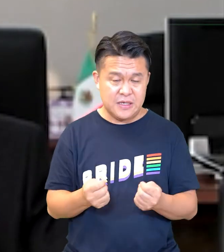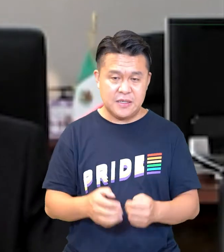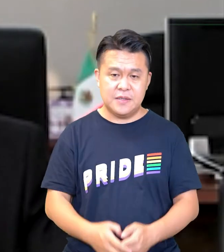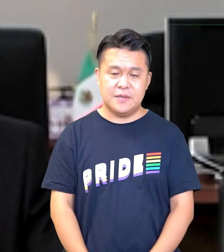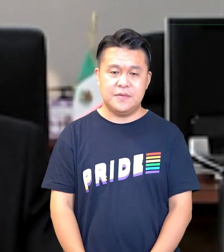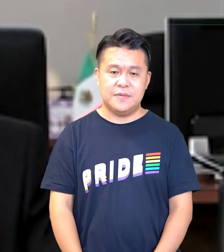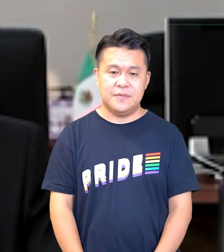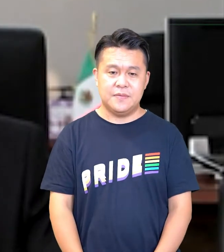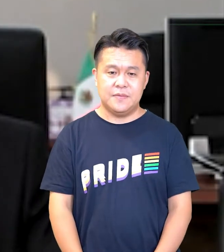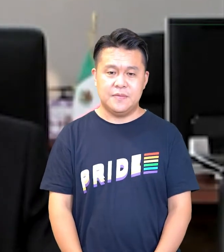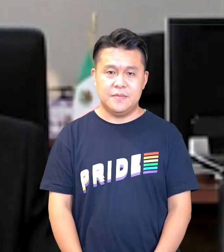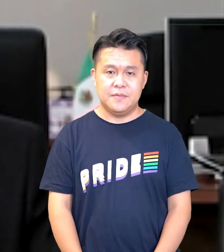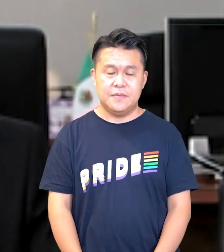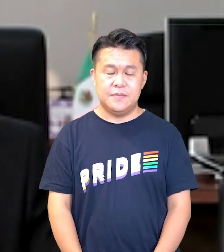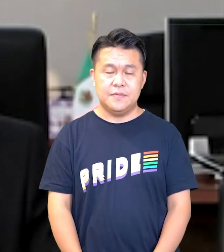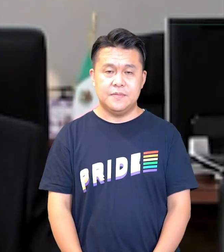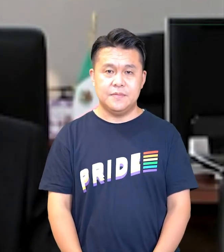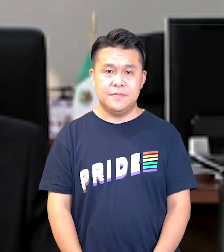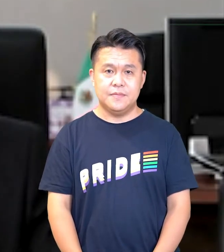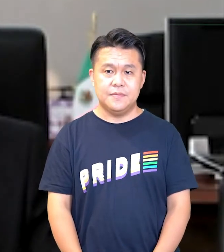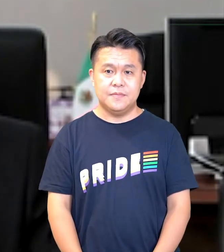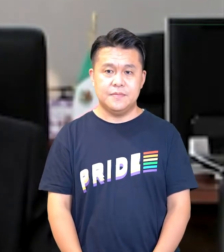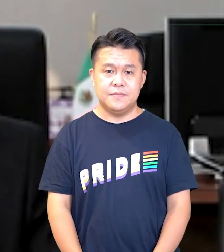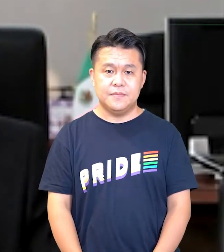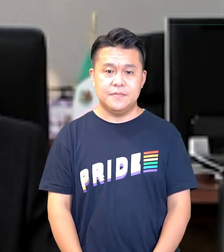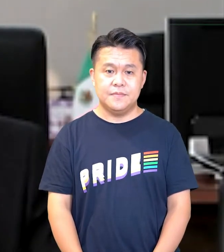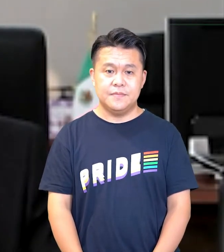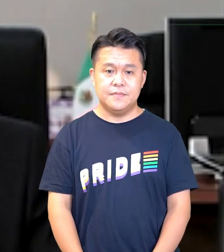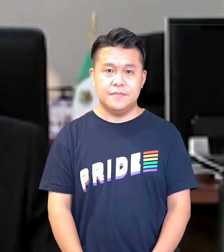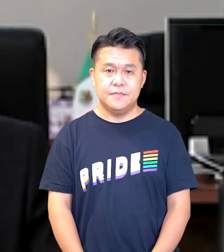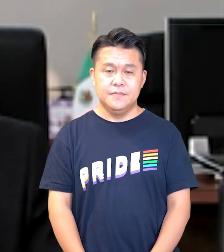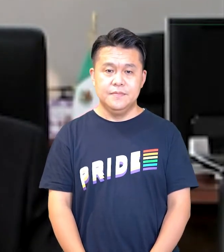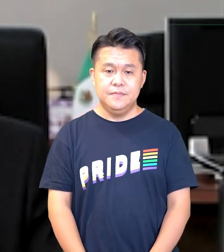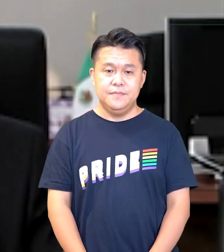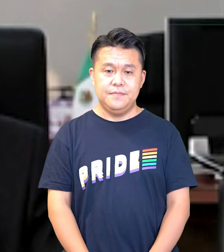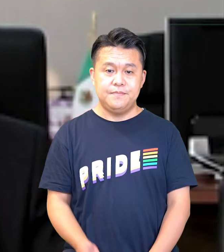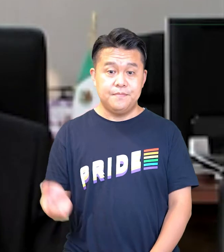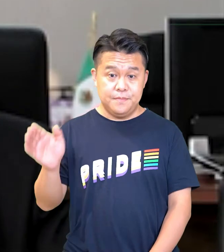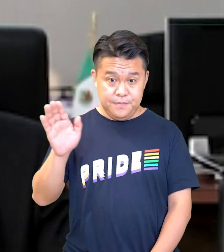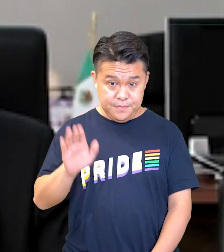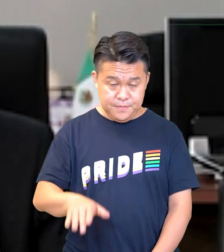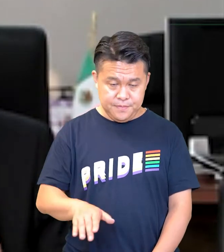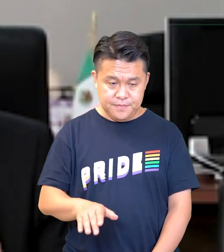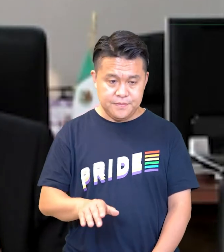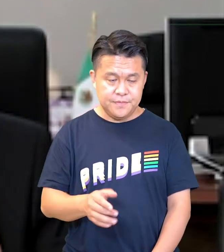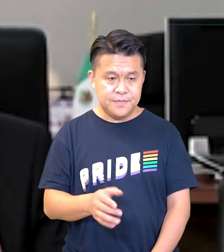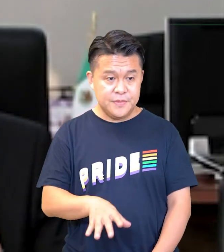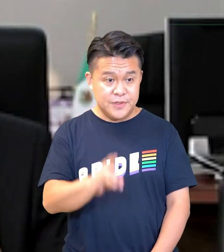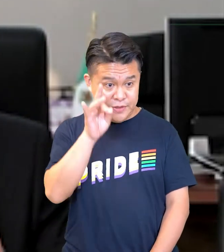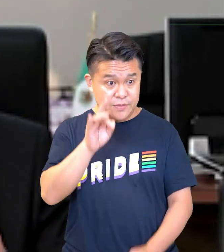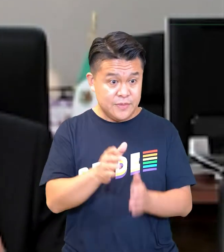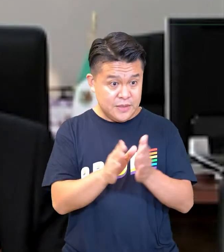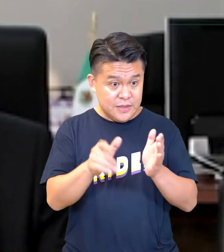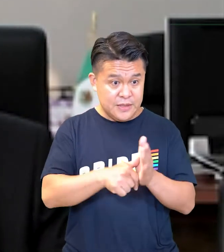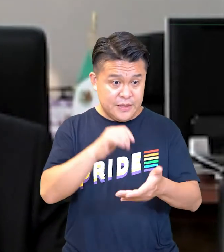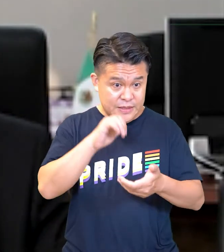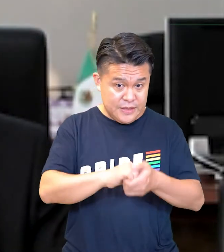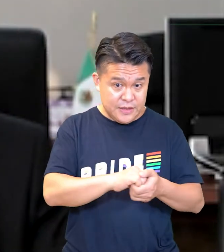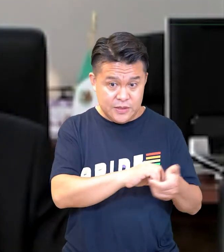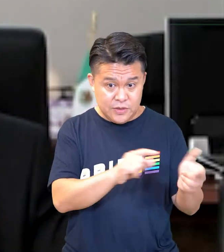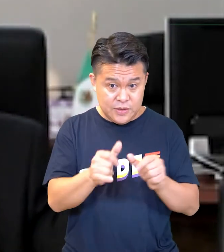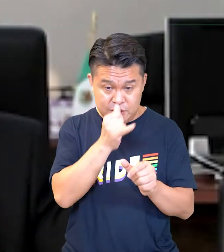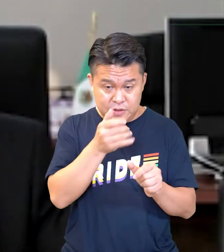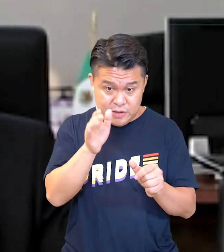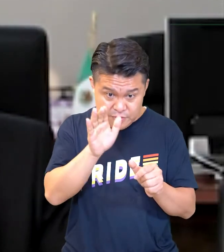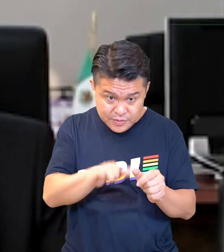provisions were ambiguous or lenient. However, despite its flaws, the